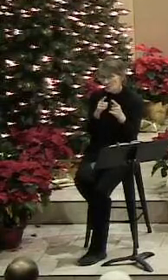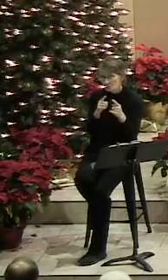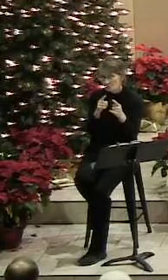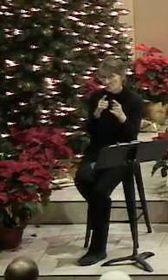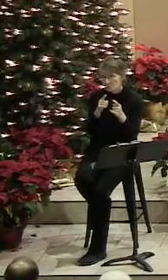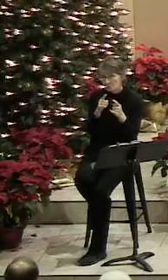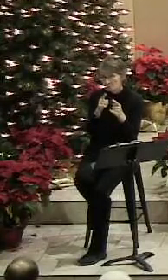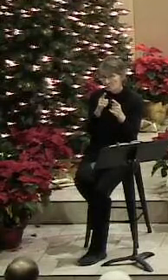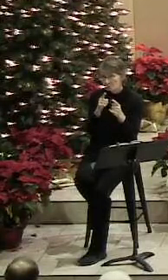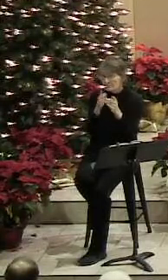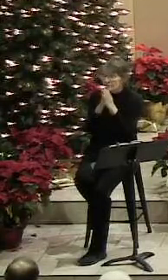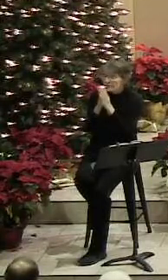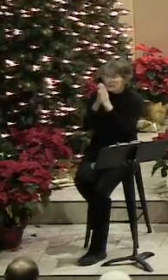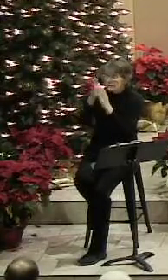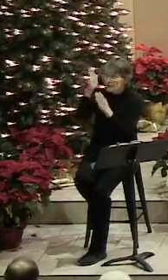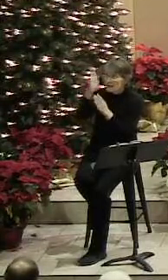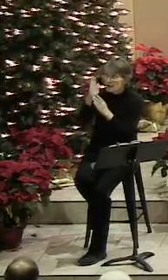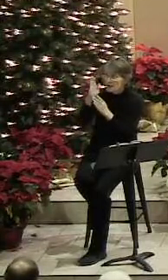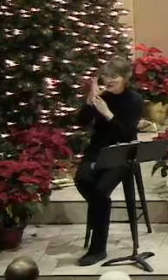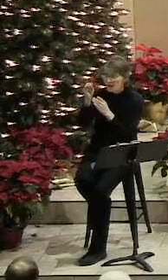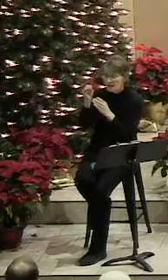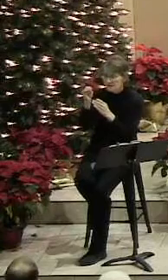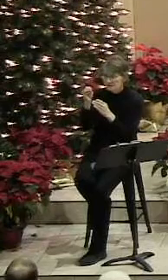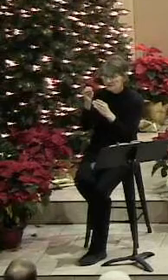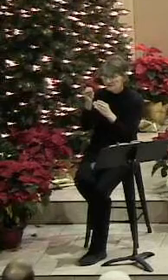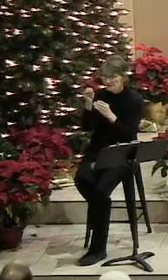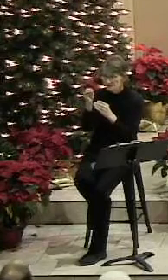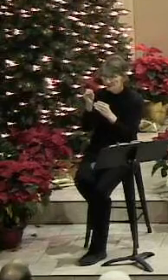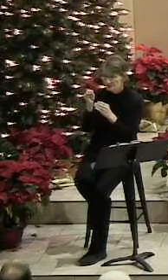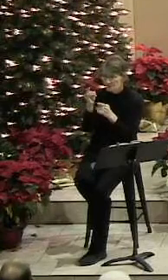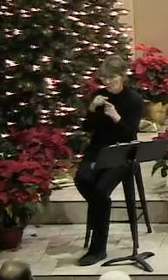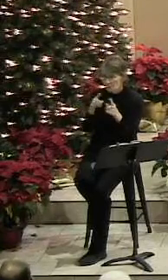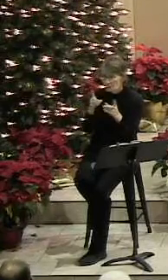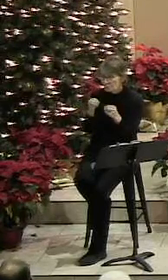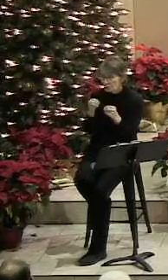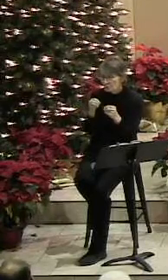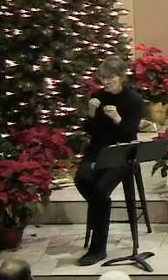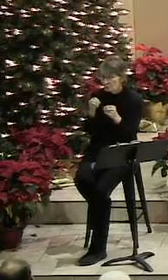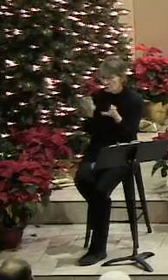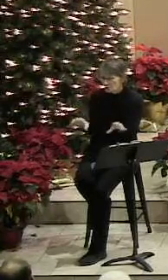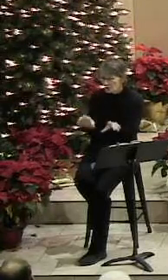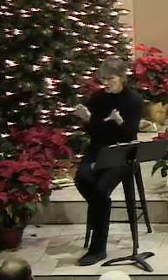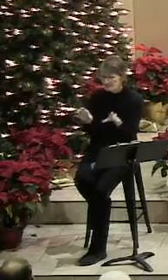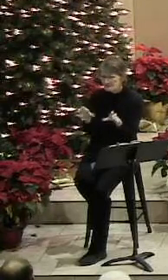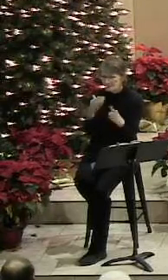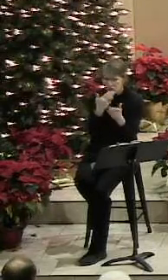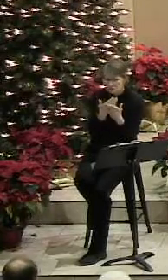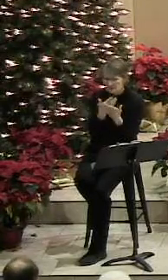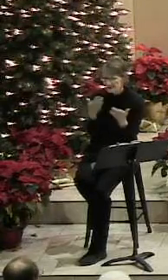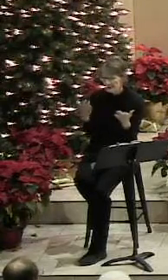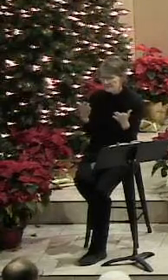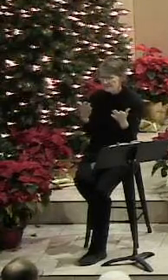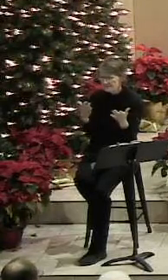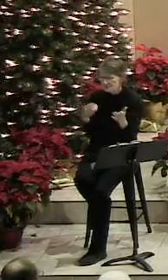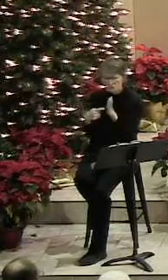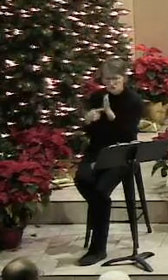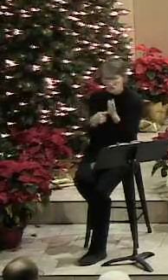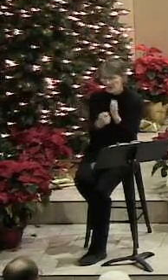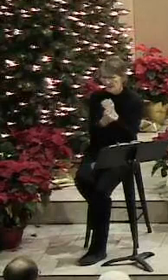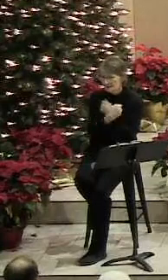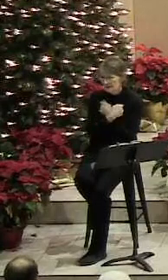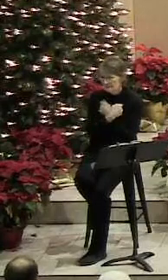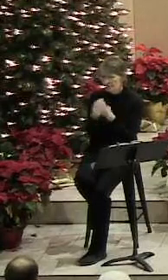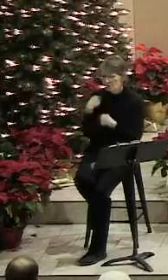prayer, and every time we do works of charity, acts of love for our brothers and sisters on earth. We